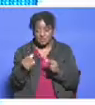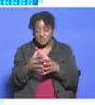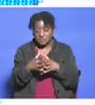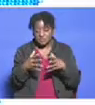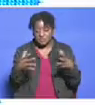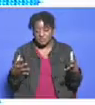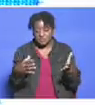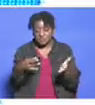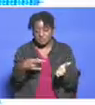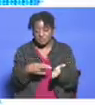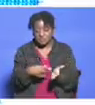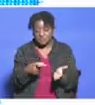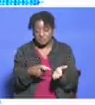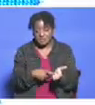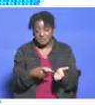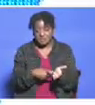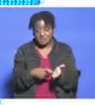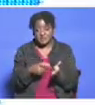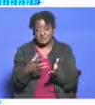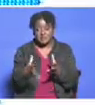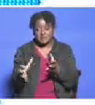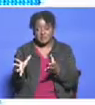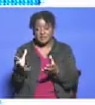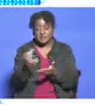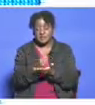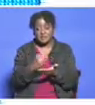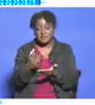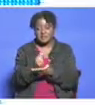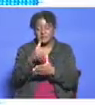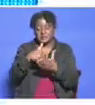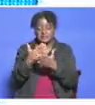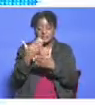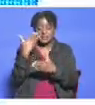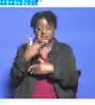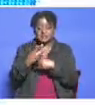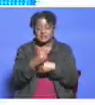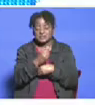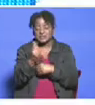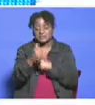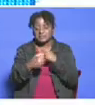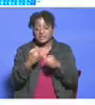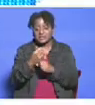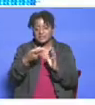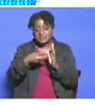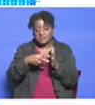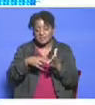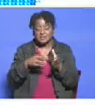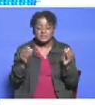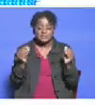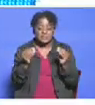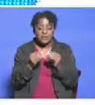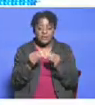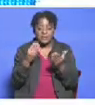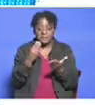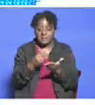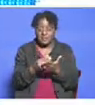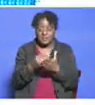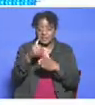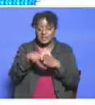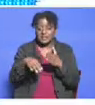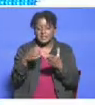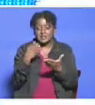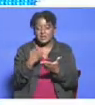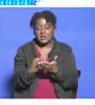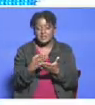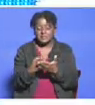last several years. This means more money in the economy and for Bahamians who